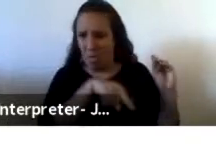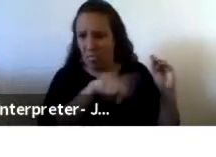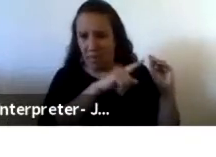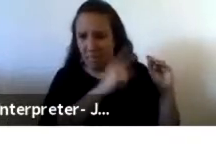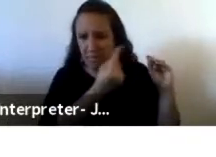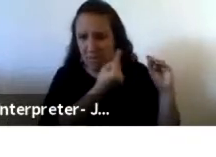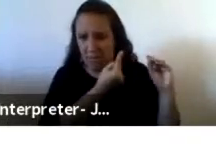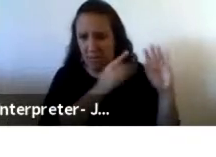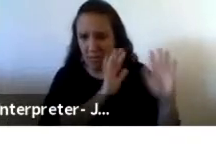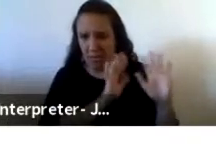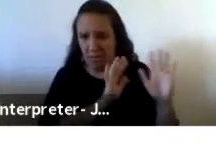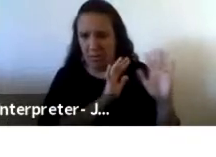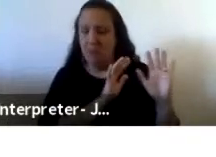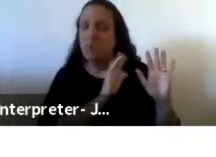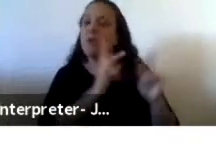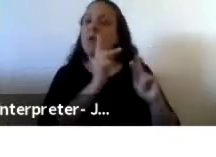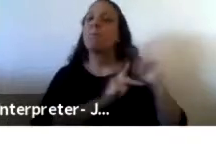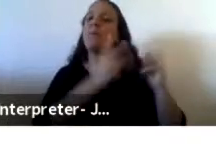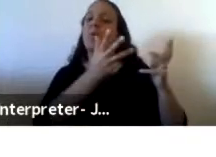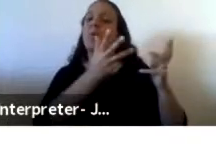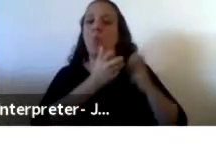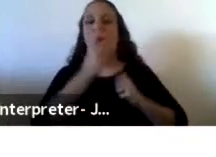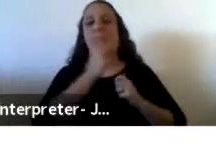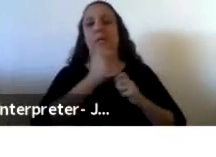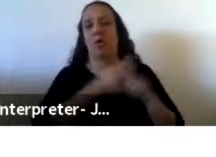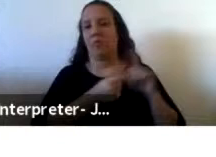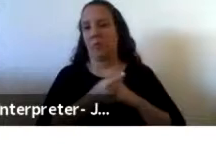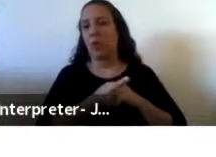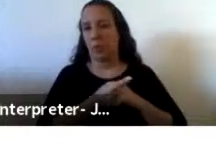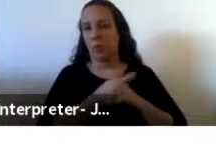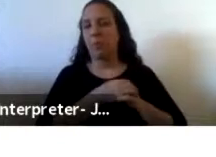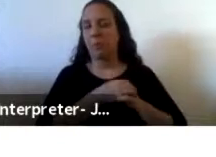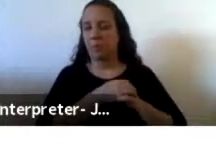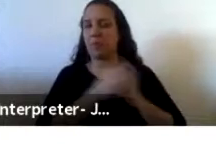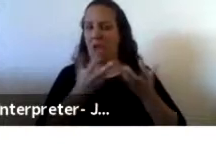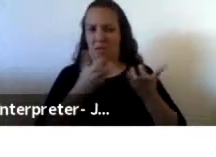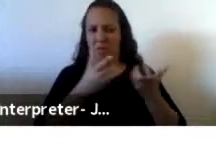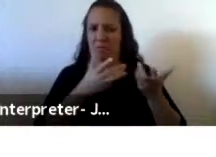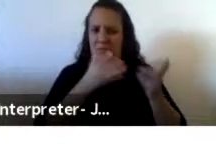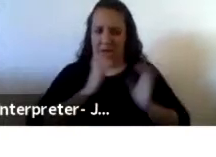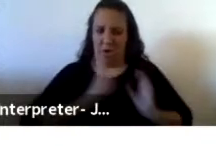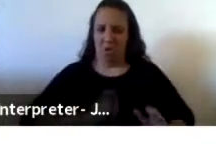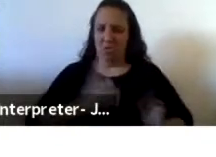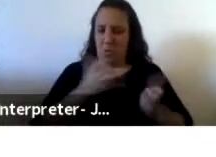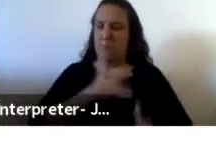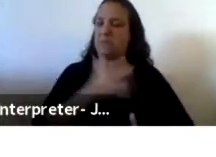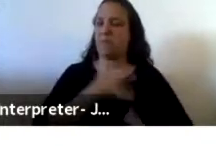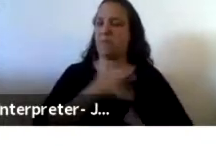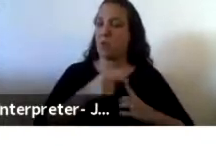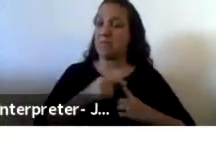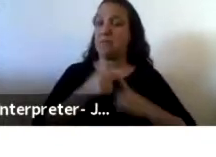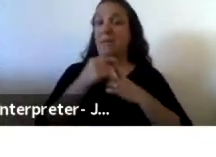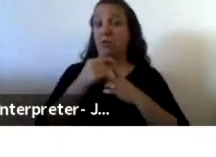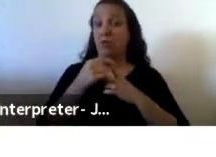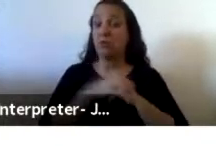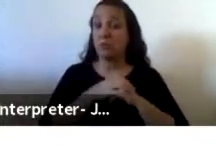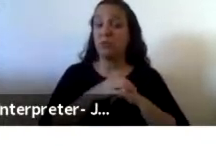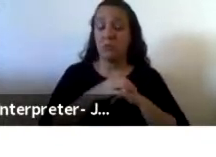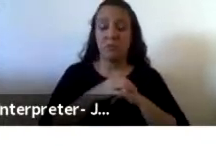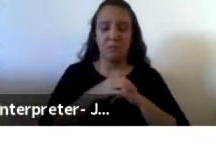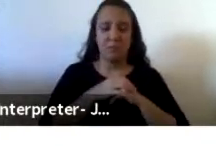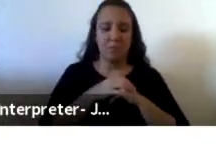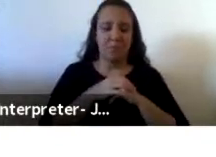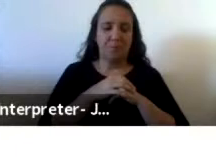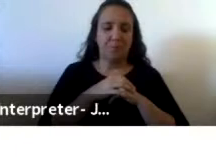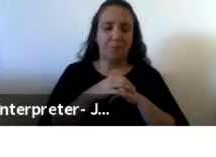because people love that loyalty and they need to be made to feel special. Definitely allow online orders